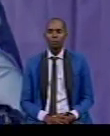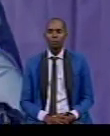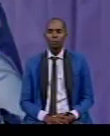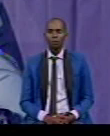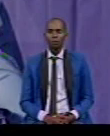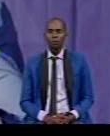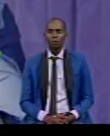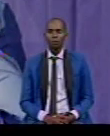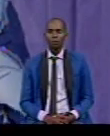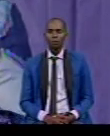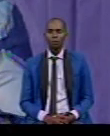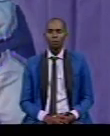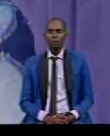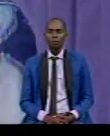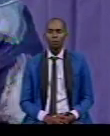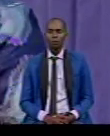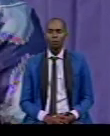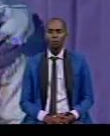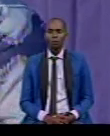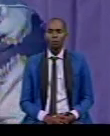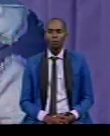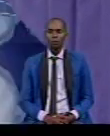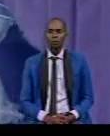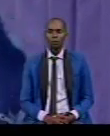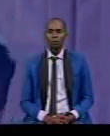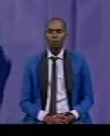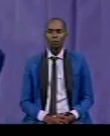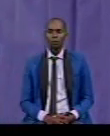life. Repentance with the restitution.